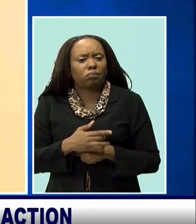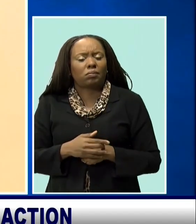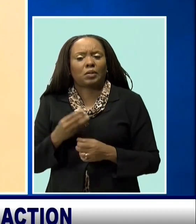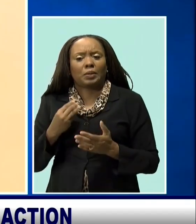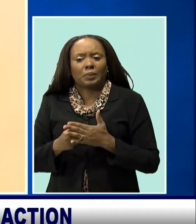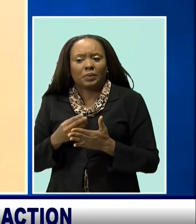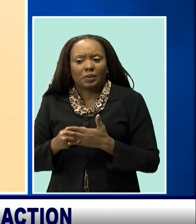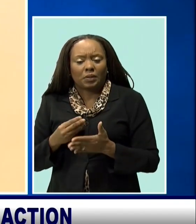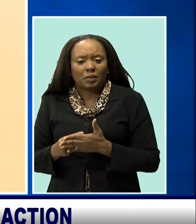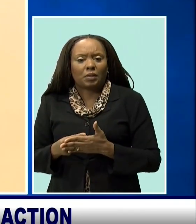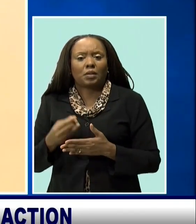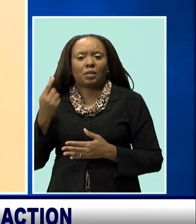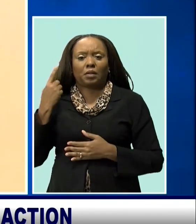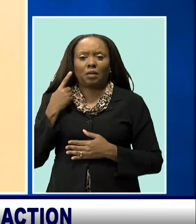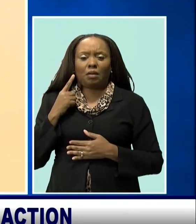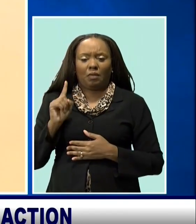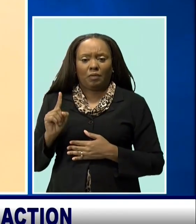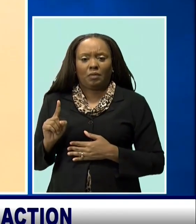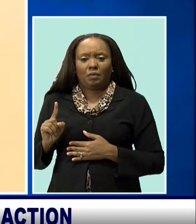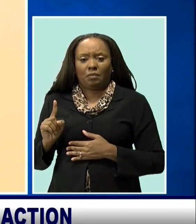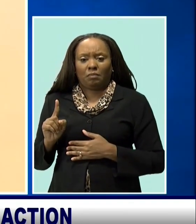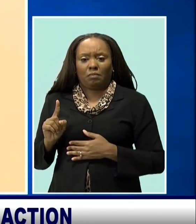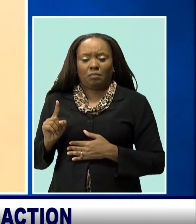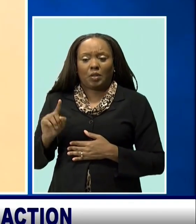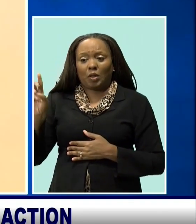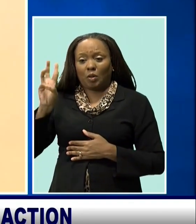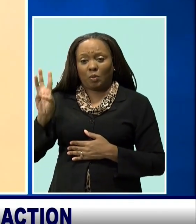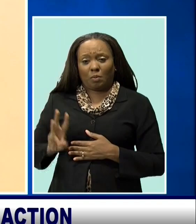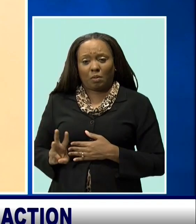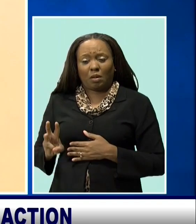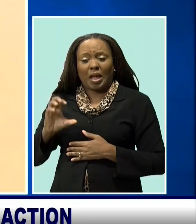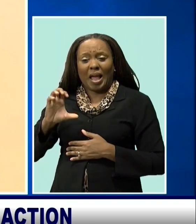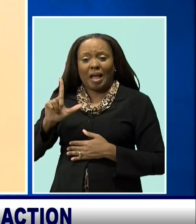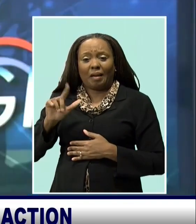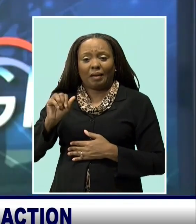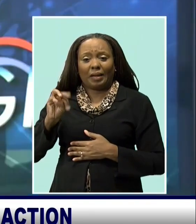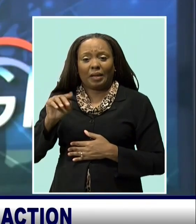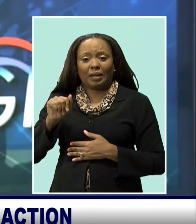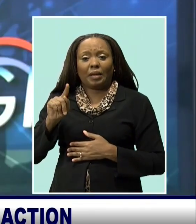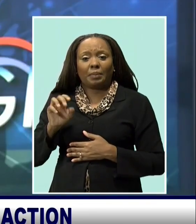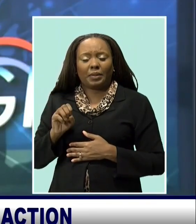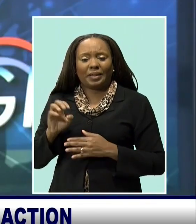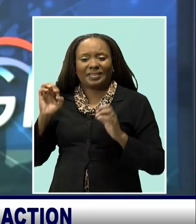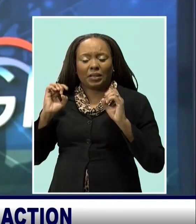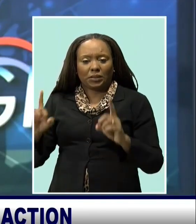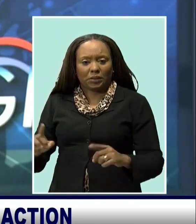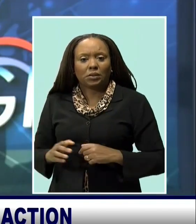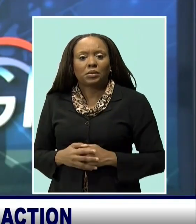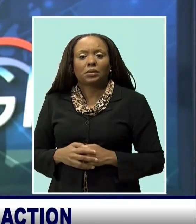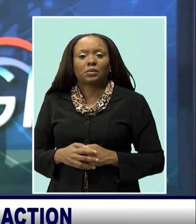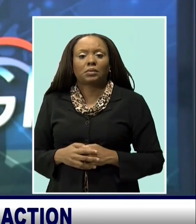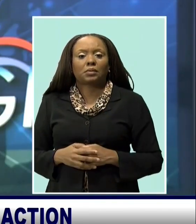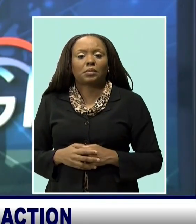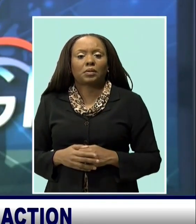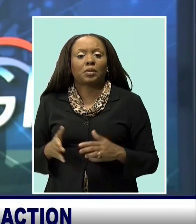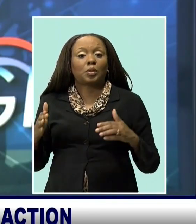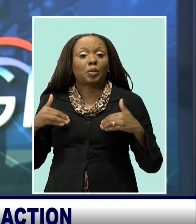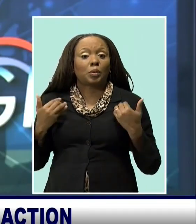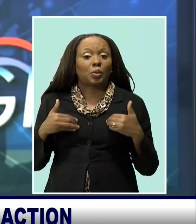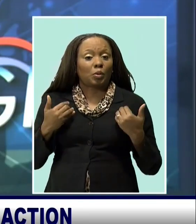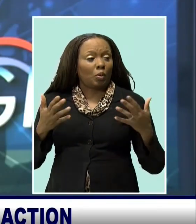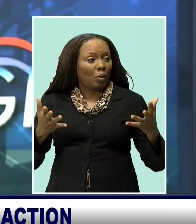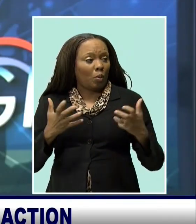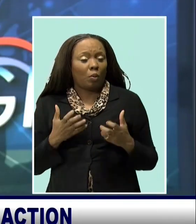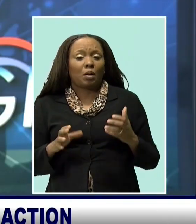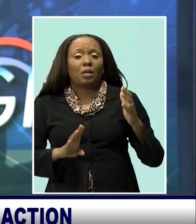financing as it relates to the facilitation of climate education within our schools. Ms. Lashley told CBC News the youth